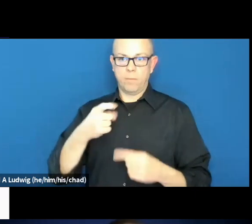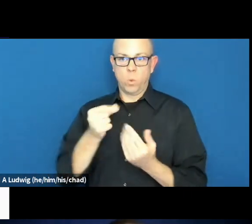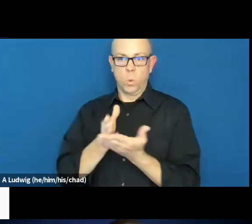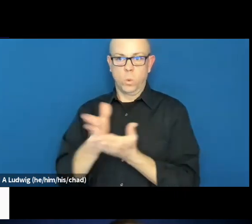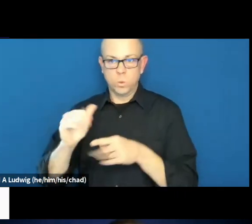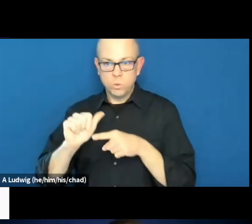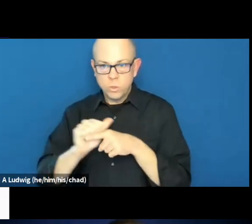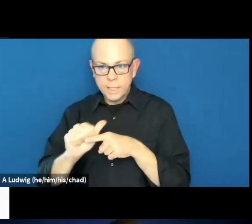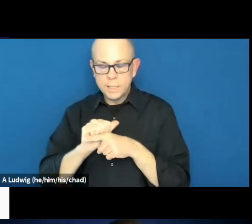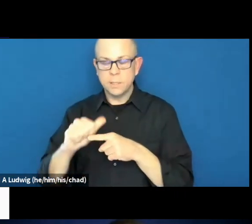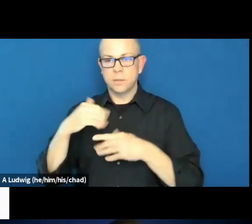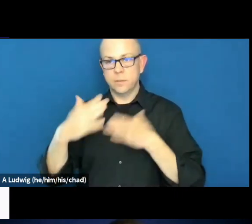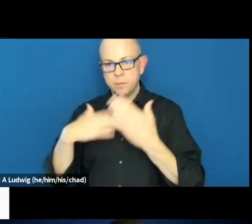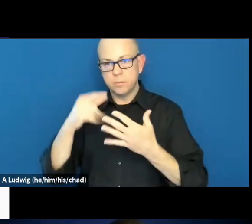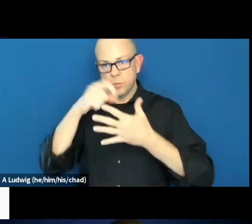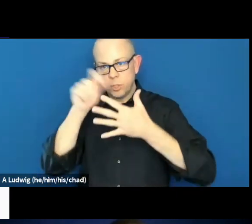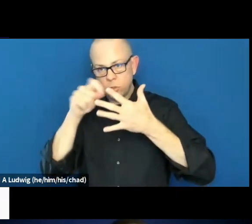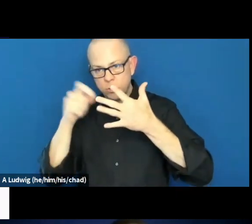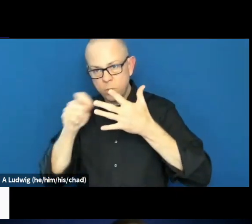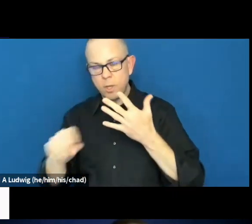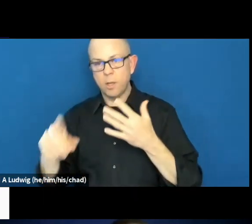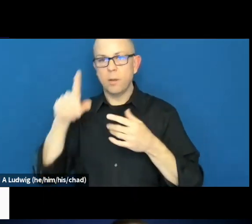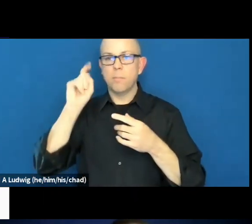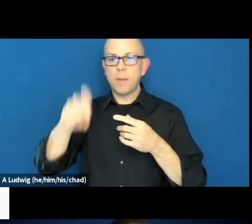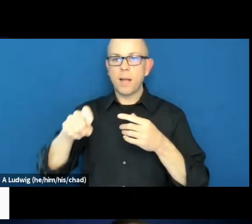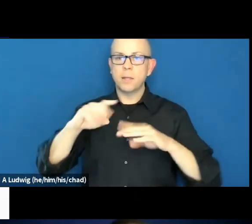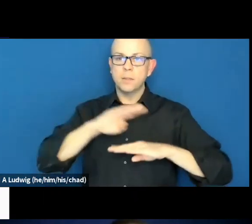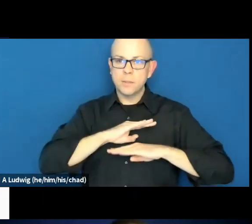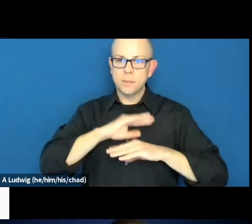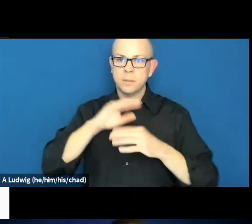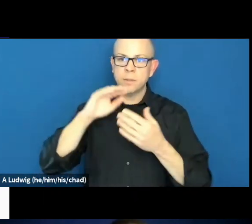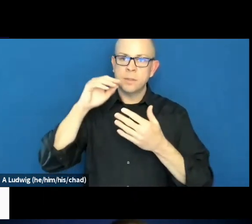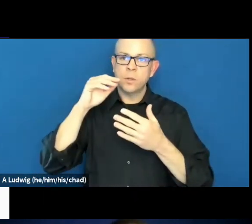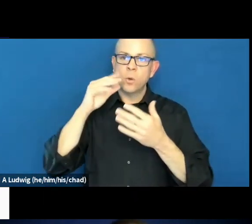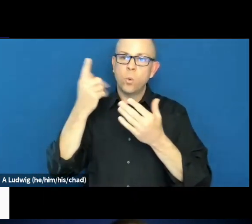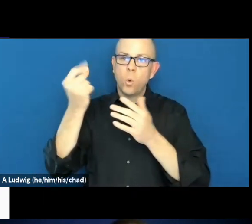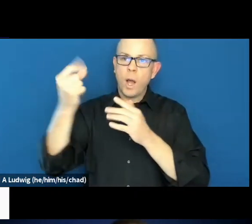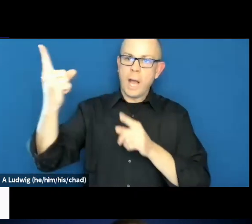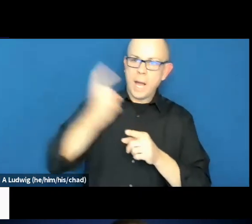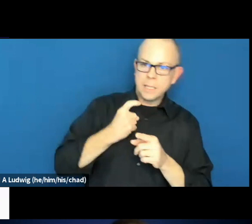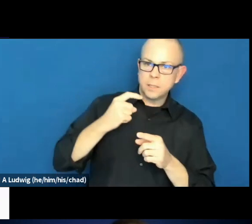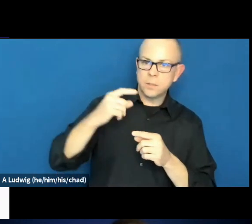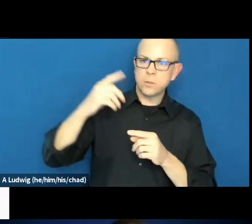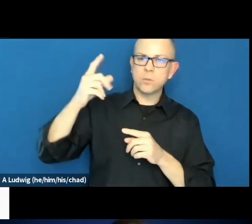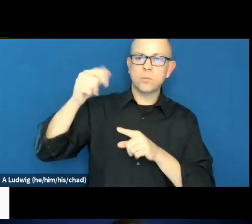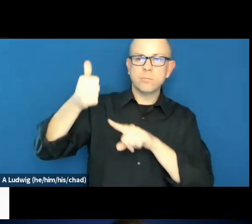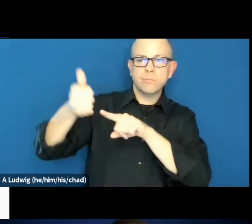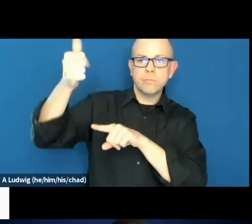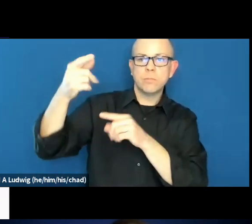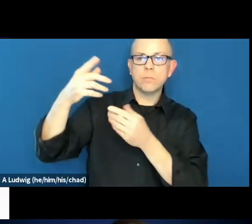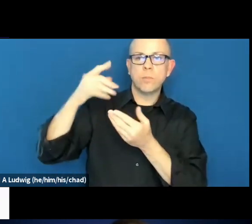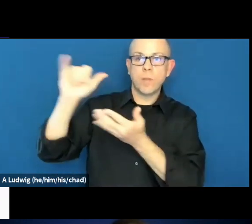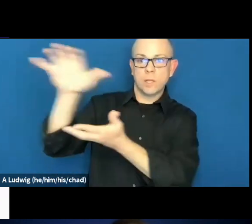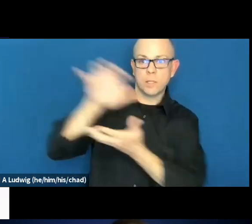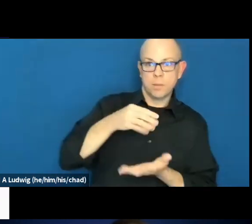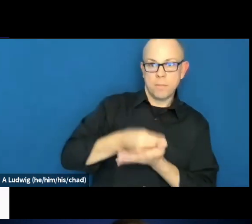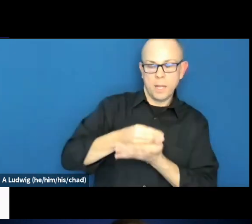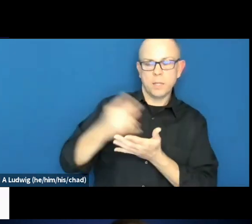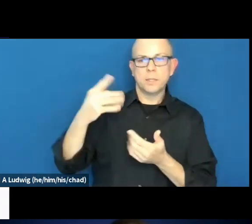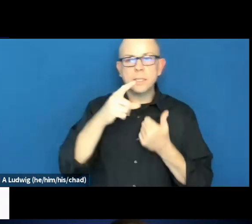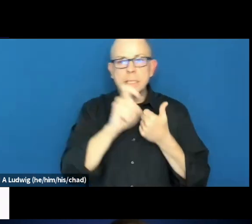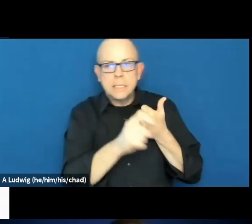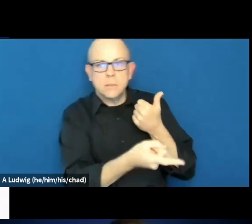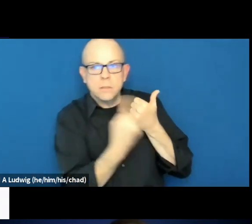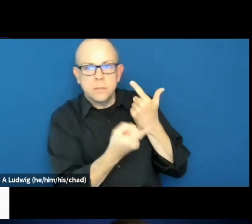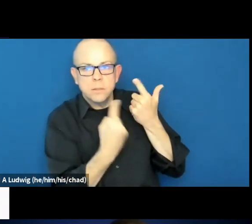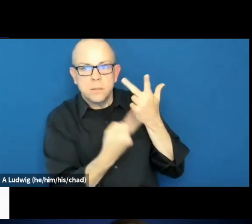along. Basically, I have gone through this training process and have to complete a variety of different trainings in order to qualify